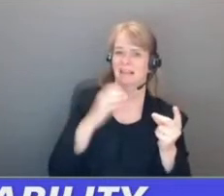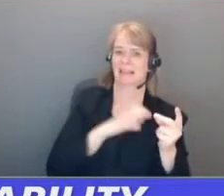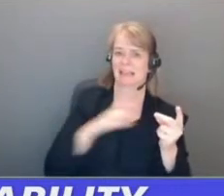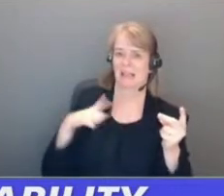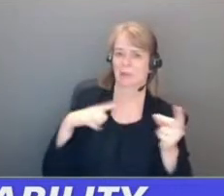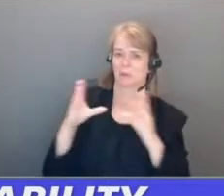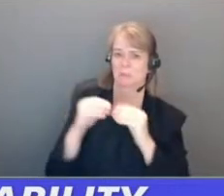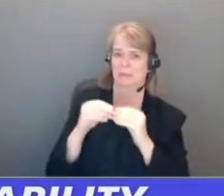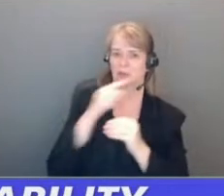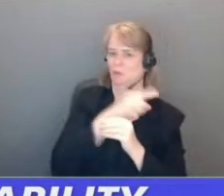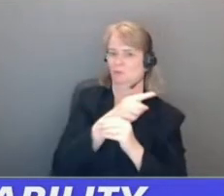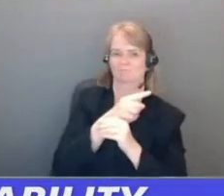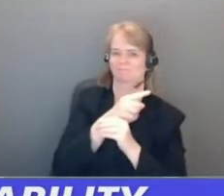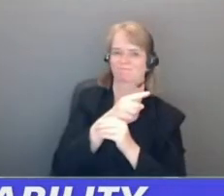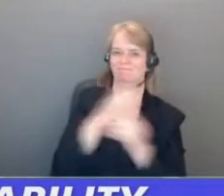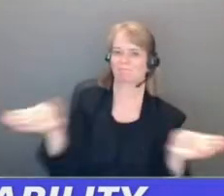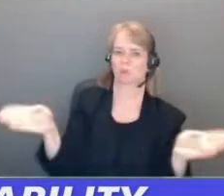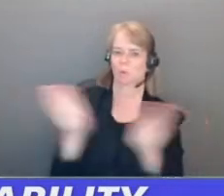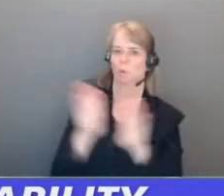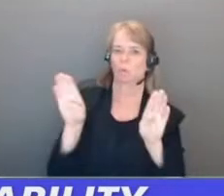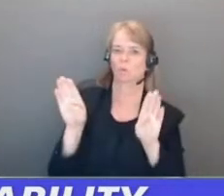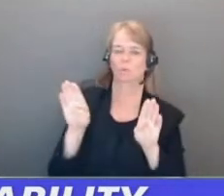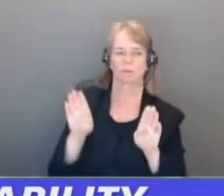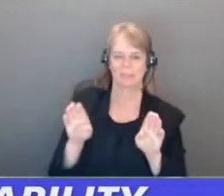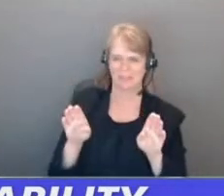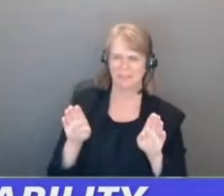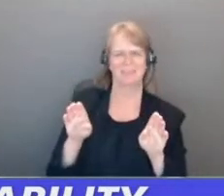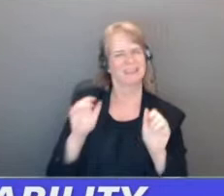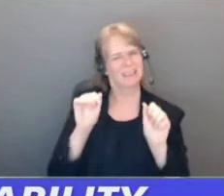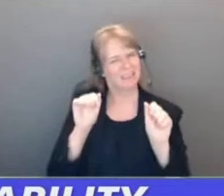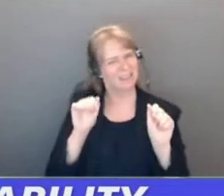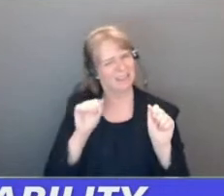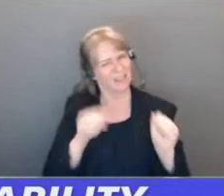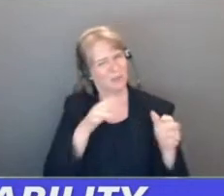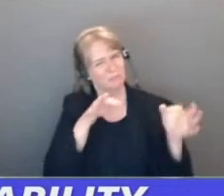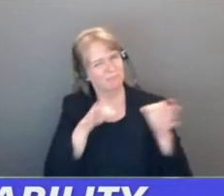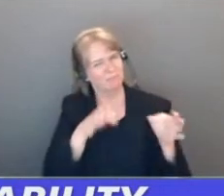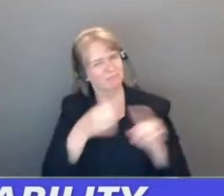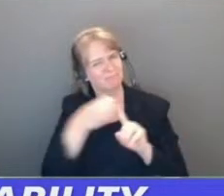what happened and what was the message you were sending? Well, yes.